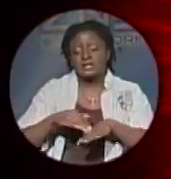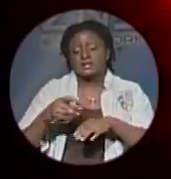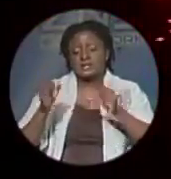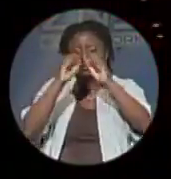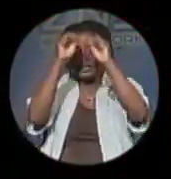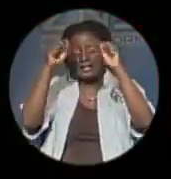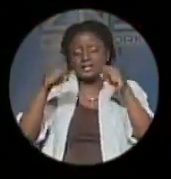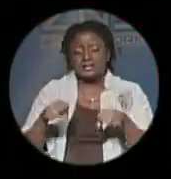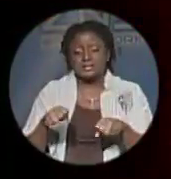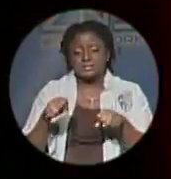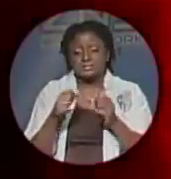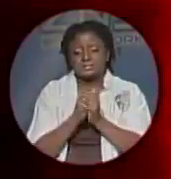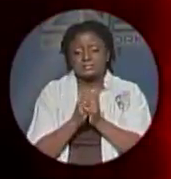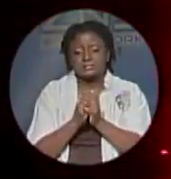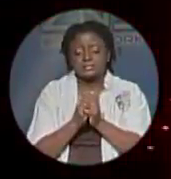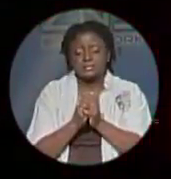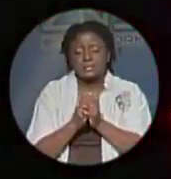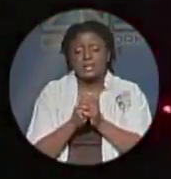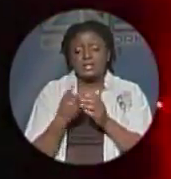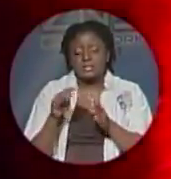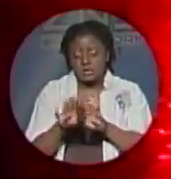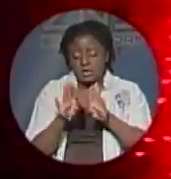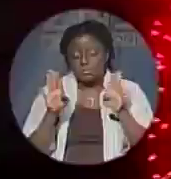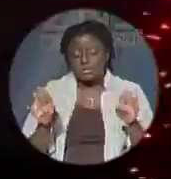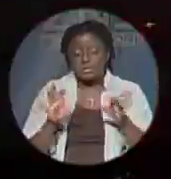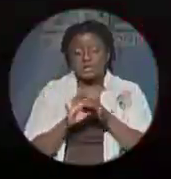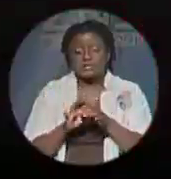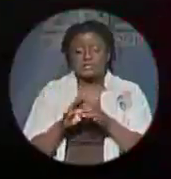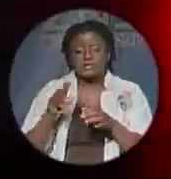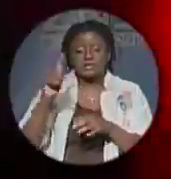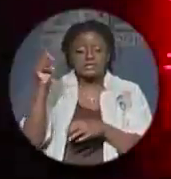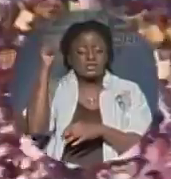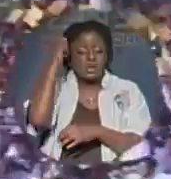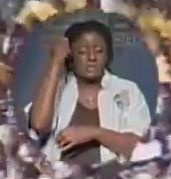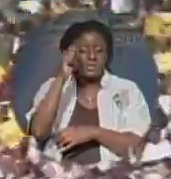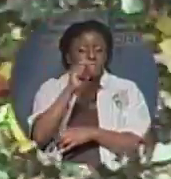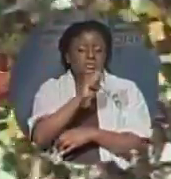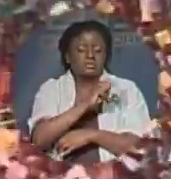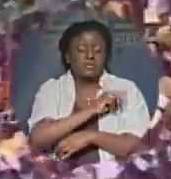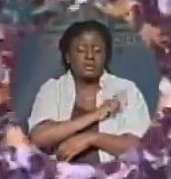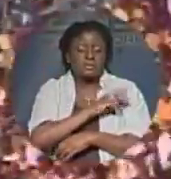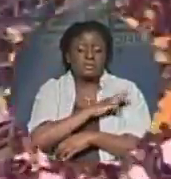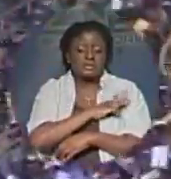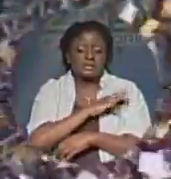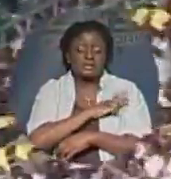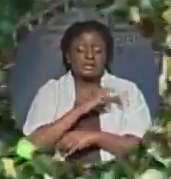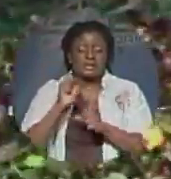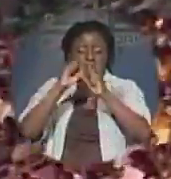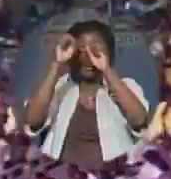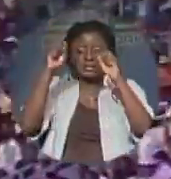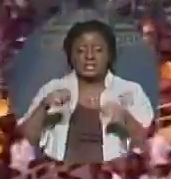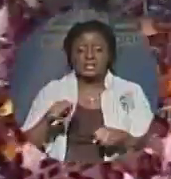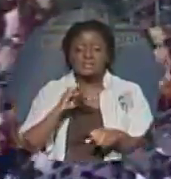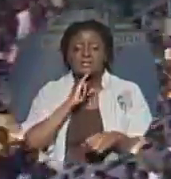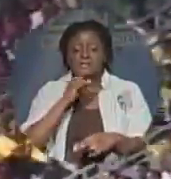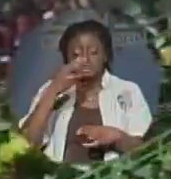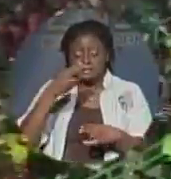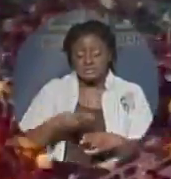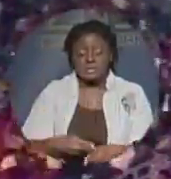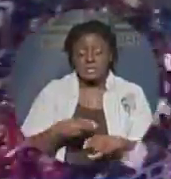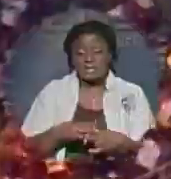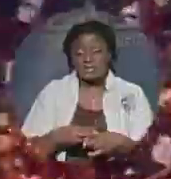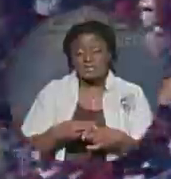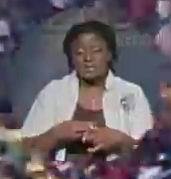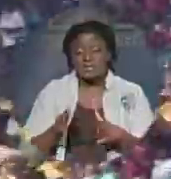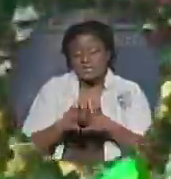Bahamian history. The official opening of the Thomas A. Robinson National Stadium is already being dubbed as the biggest